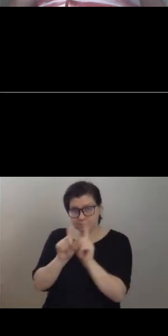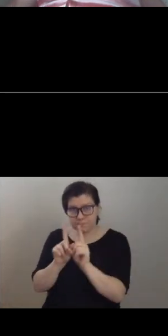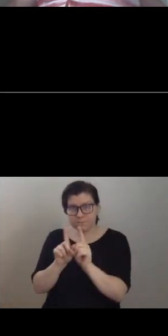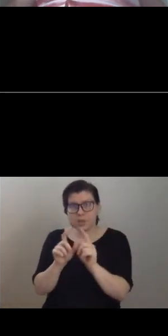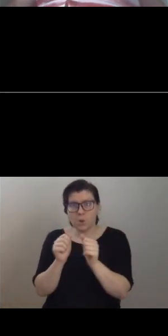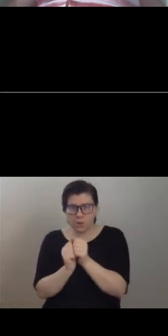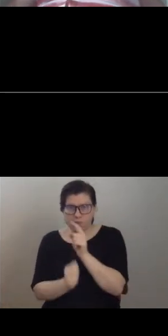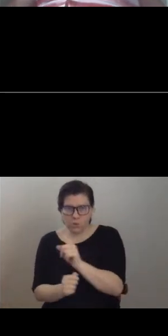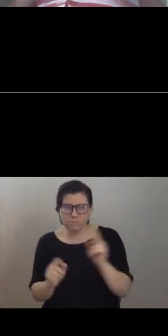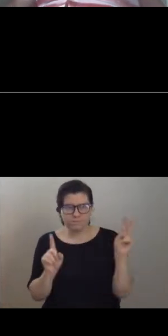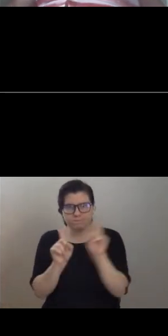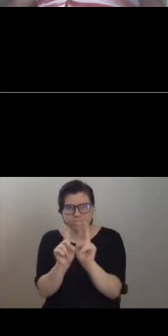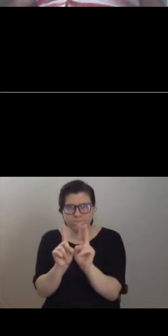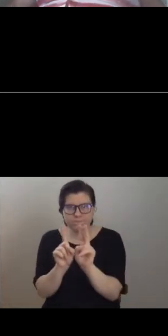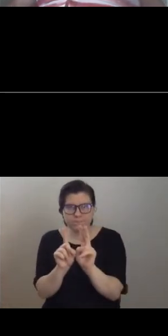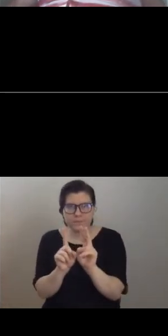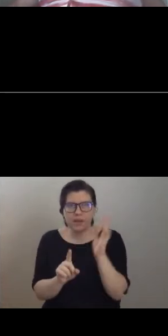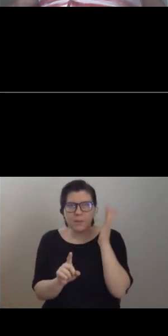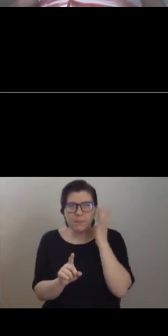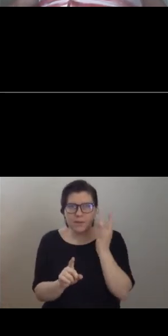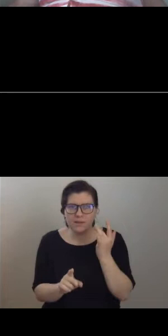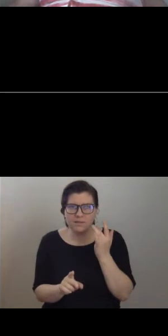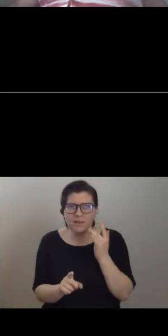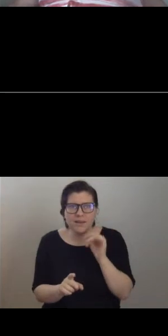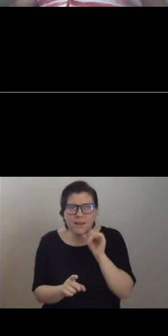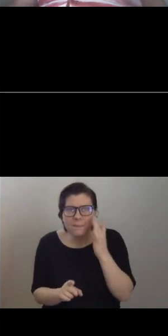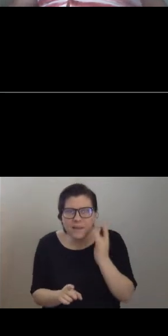they think you need all that much support, just to make